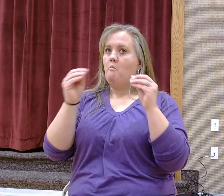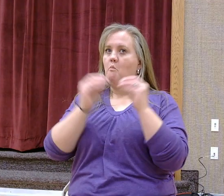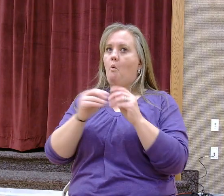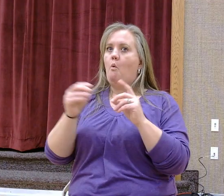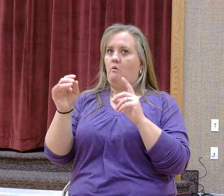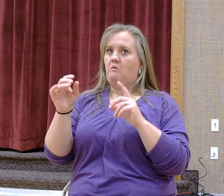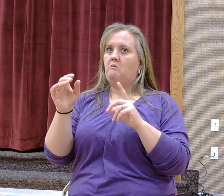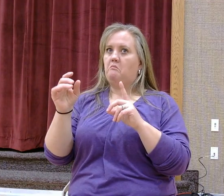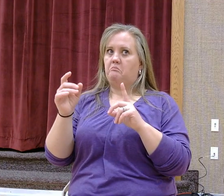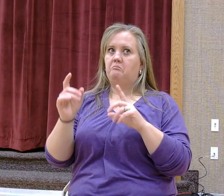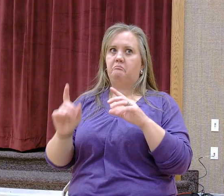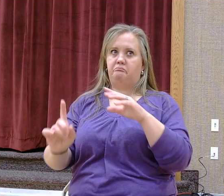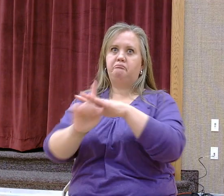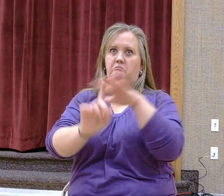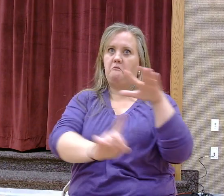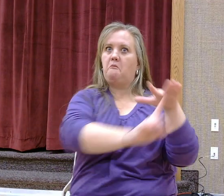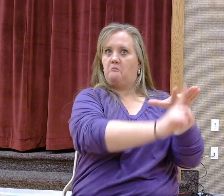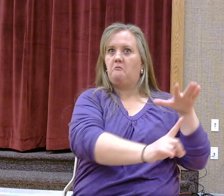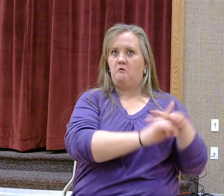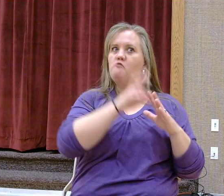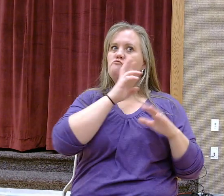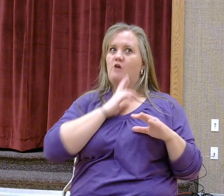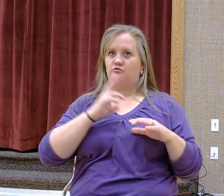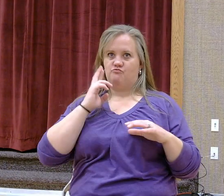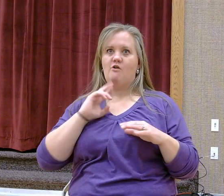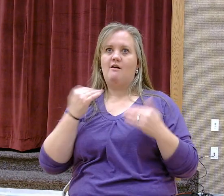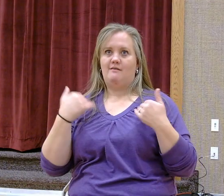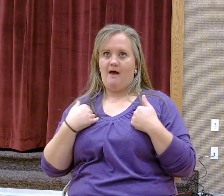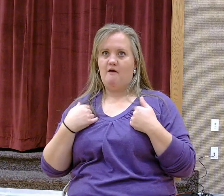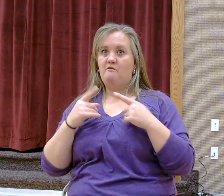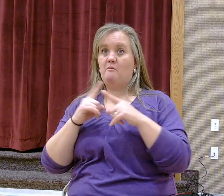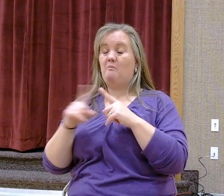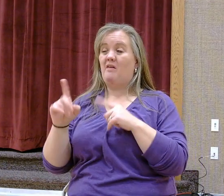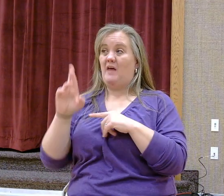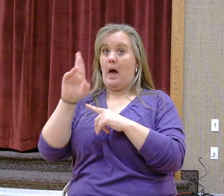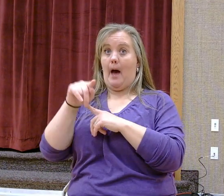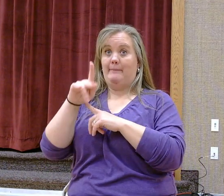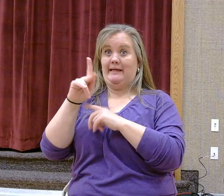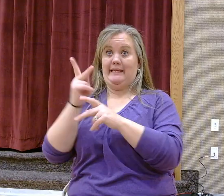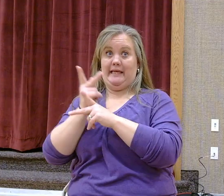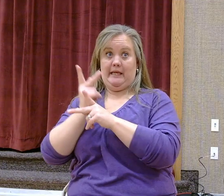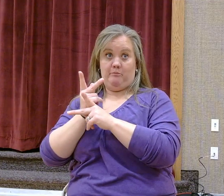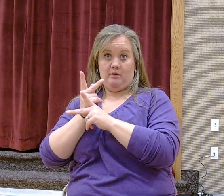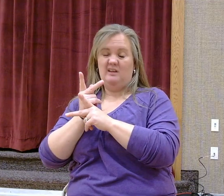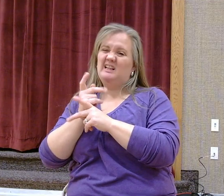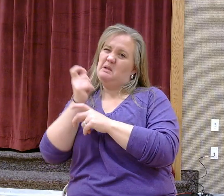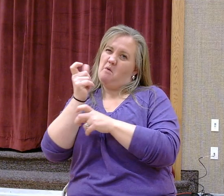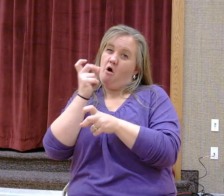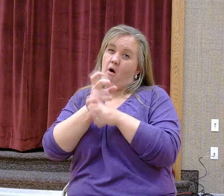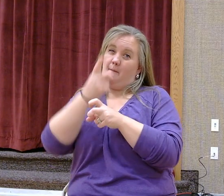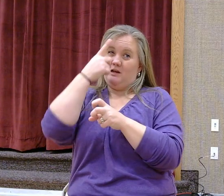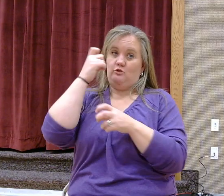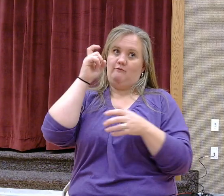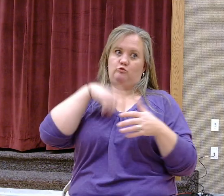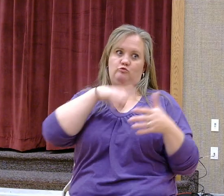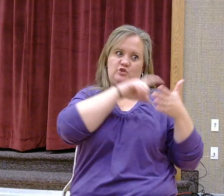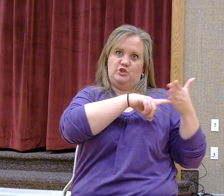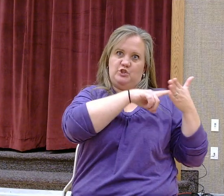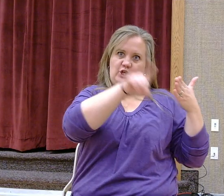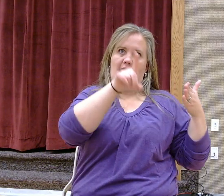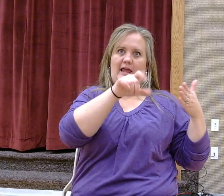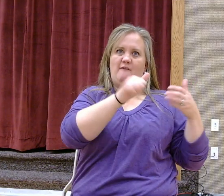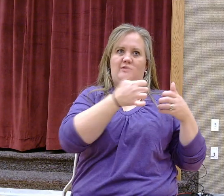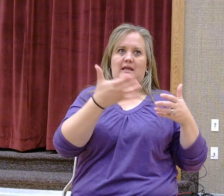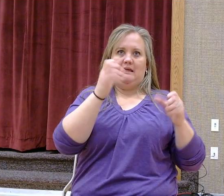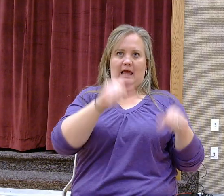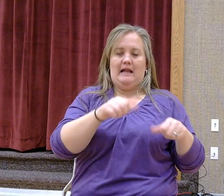see them in restaurants. You'll see them all over. But again, the upkeep of them is kind of hard because you got to check the pads, they expire and